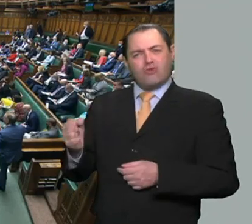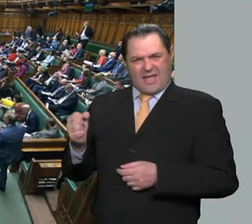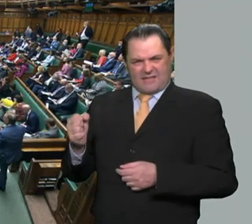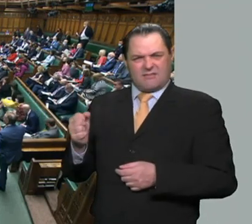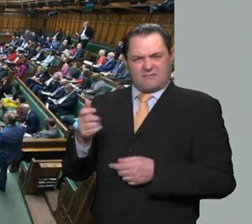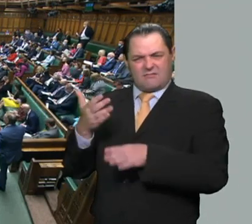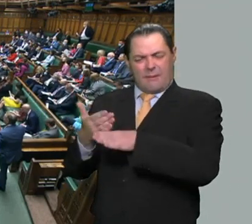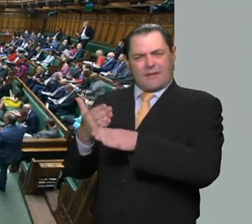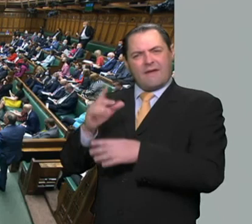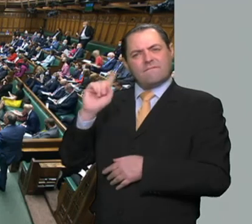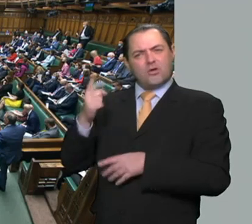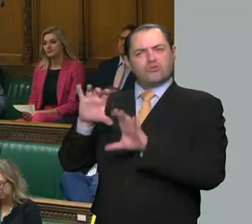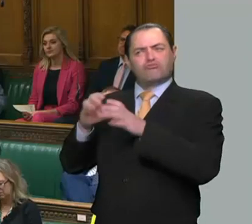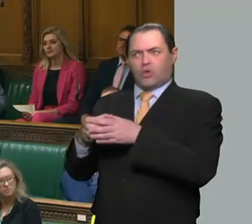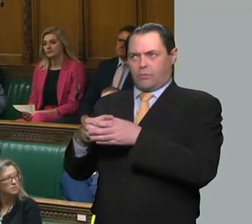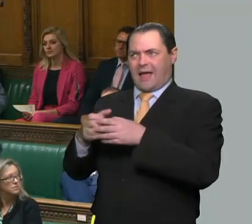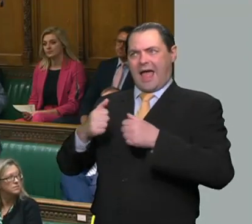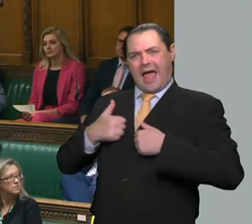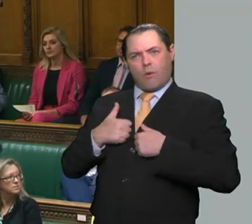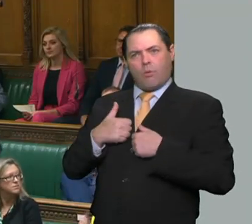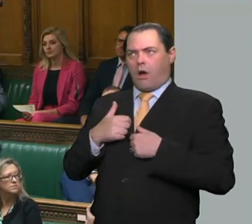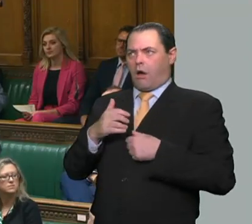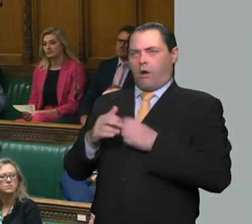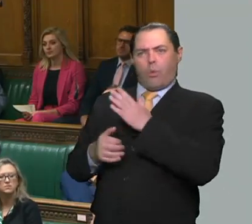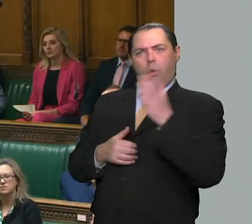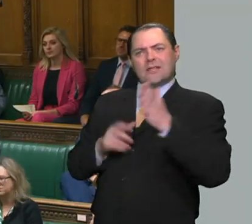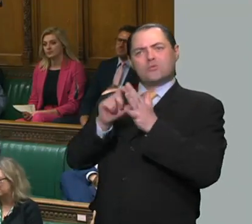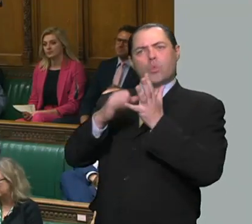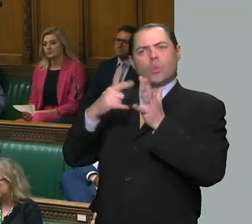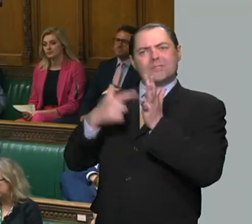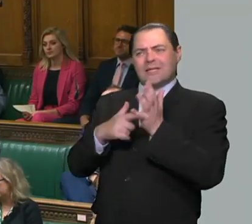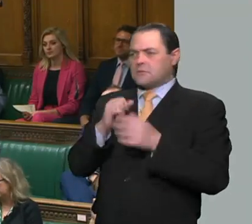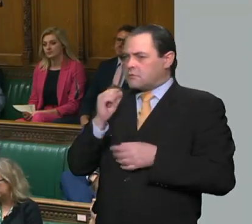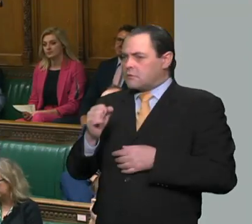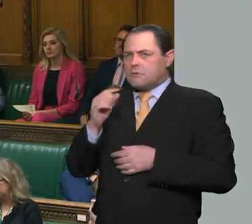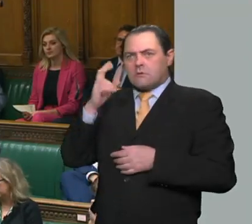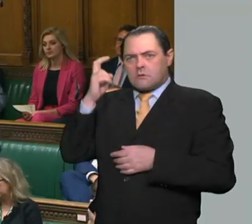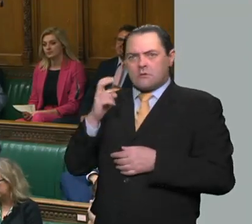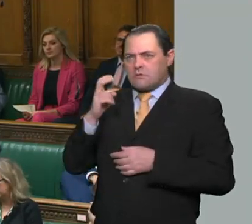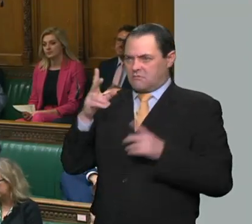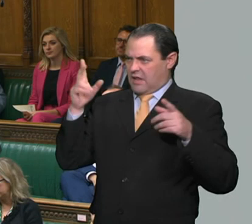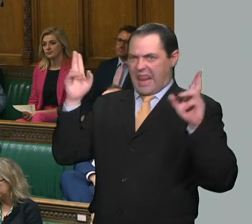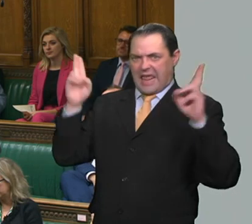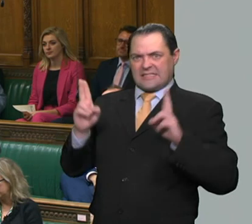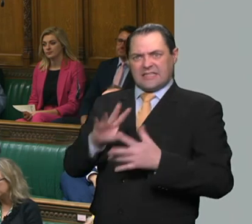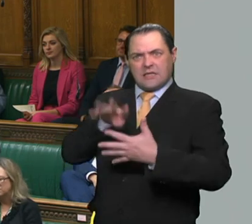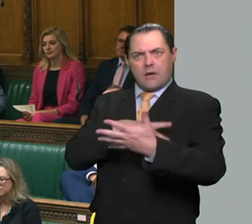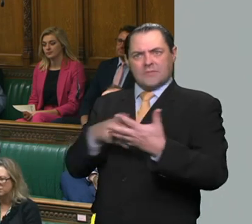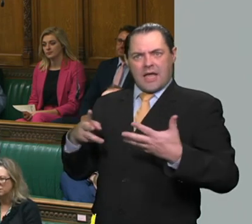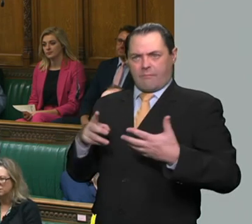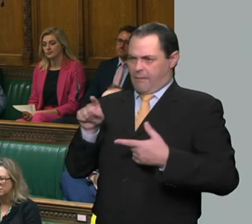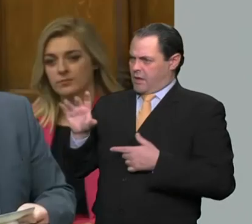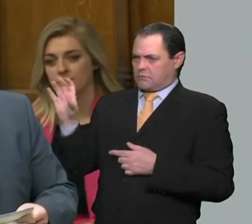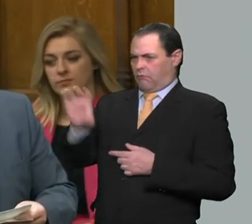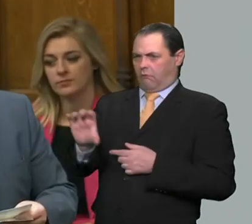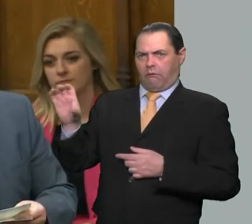Group continue to slash our transport services in West Dorset, despite receiving millions of pounds of public money with no revenue risk